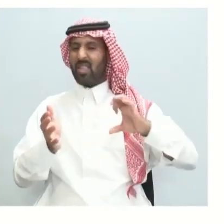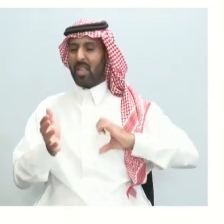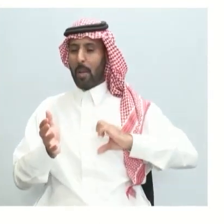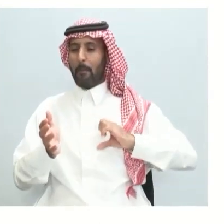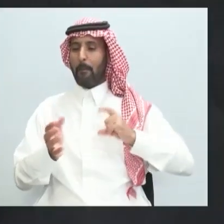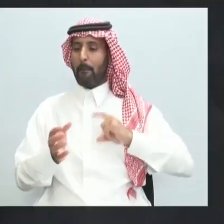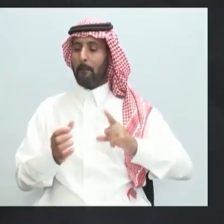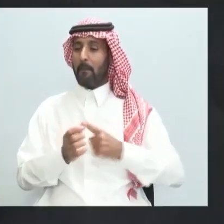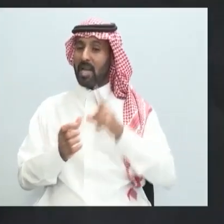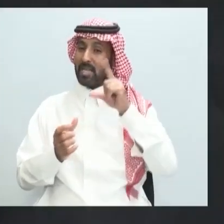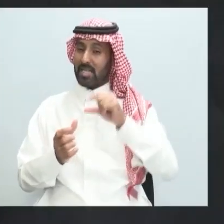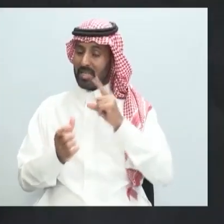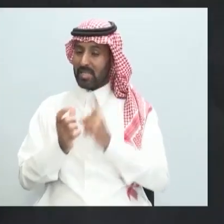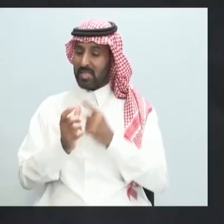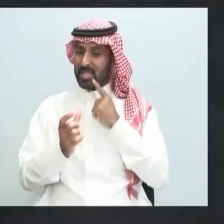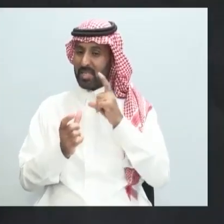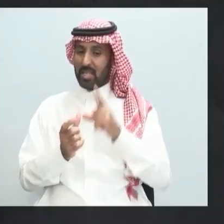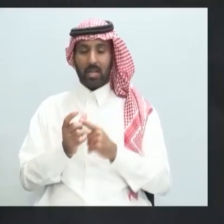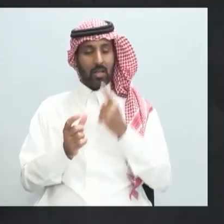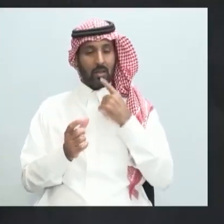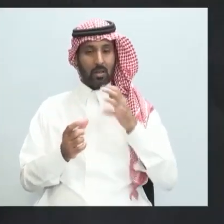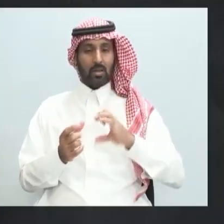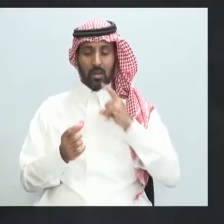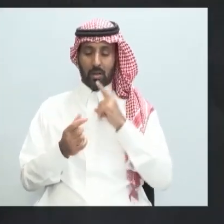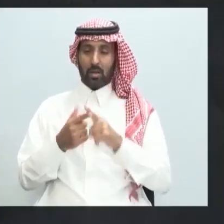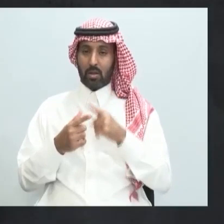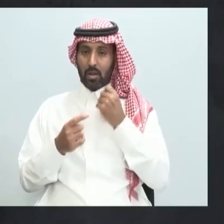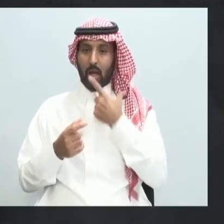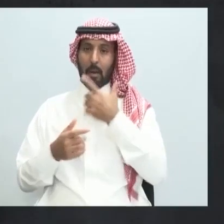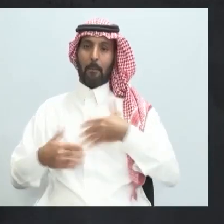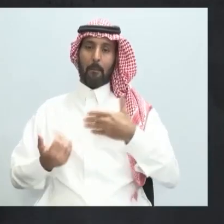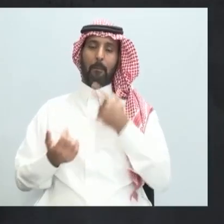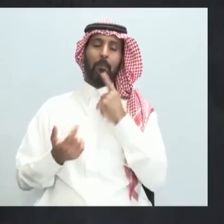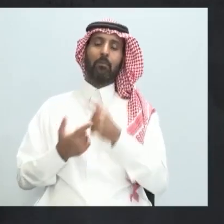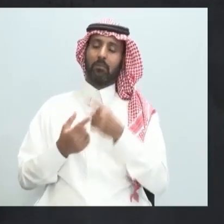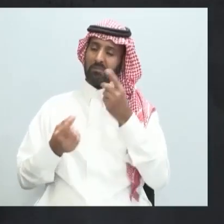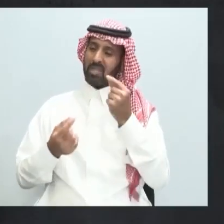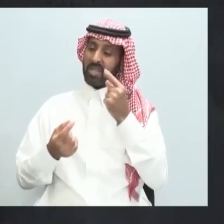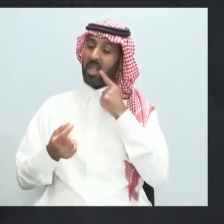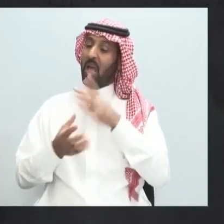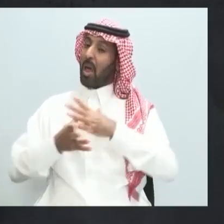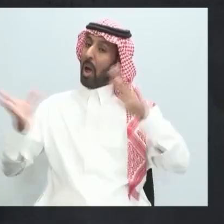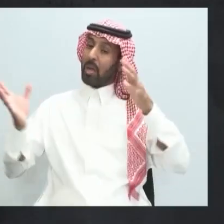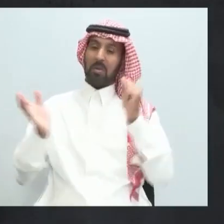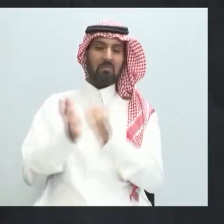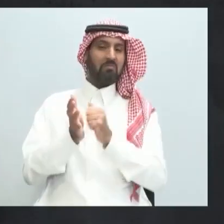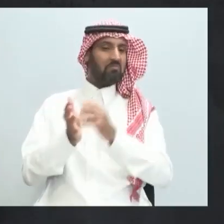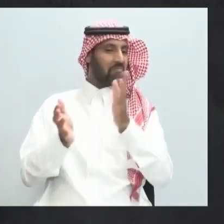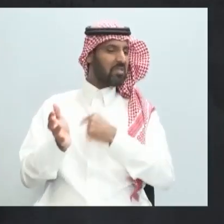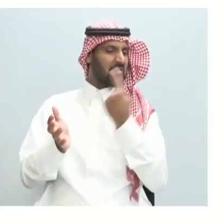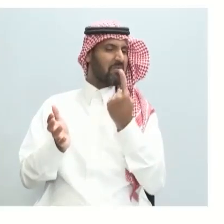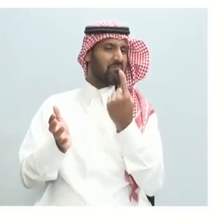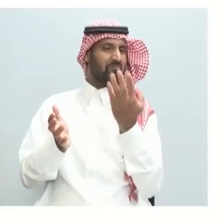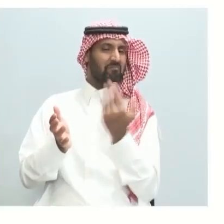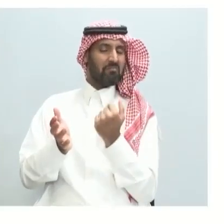that. A small house with love and laughter of children is better than a large house where you live